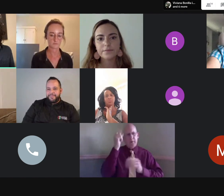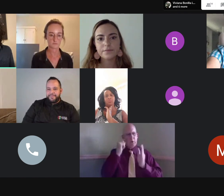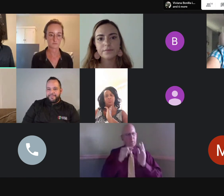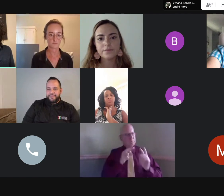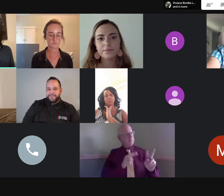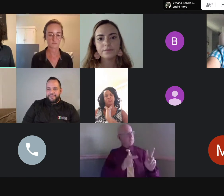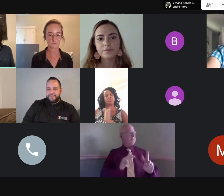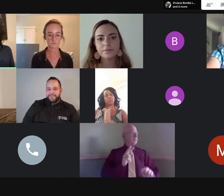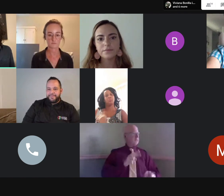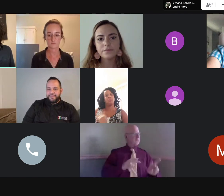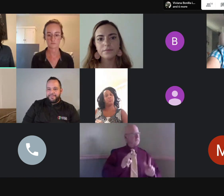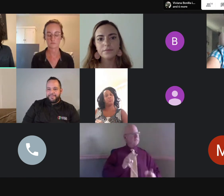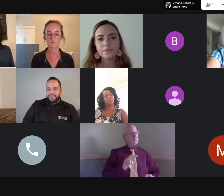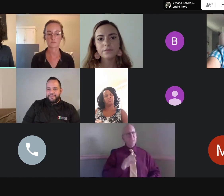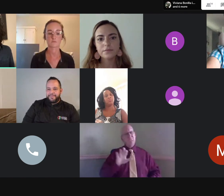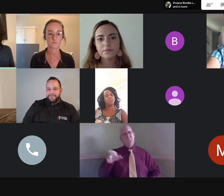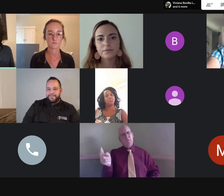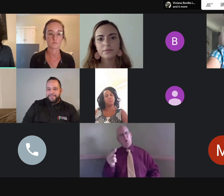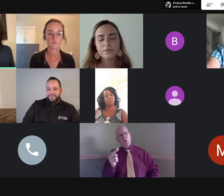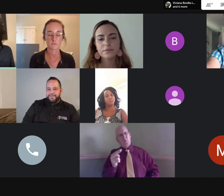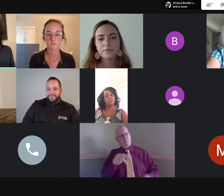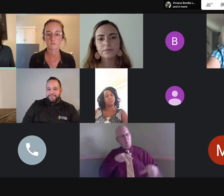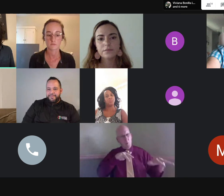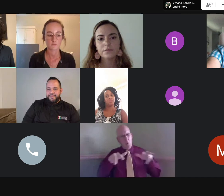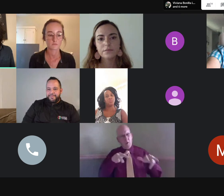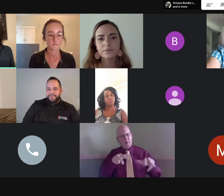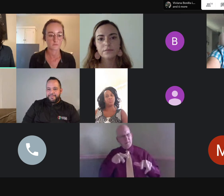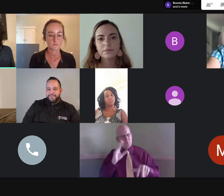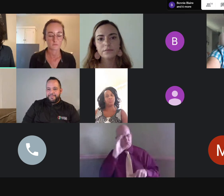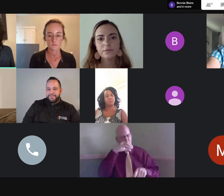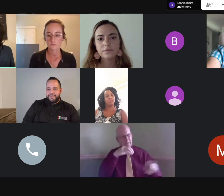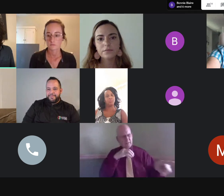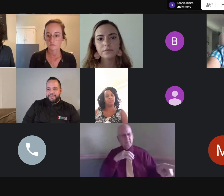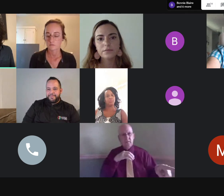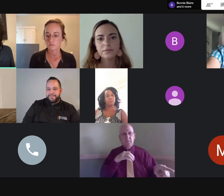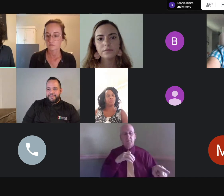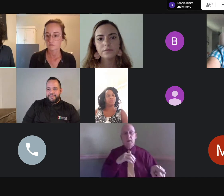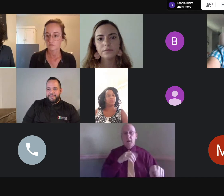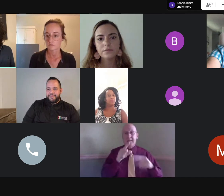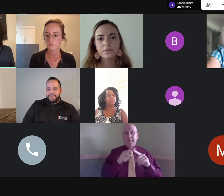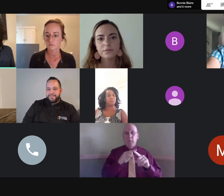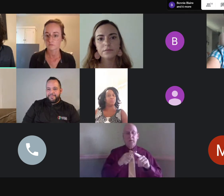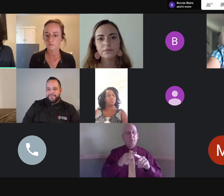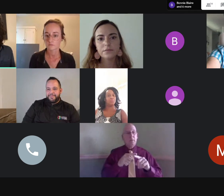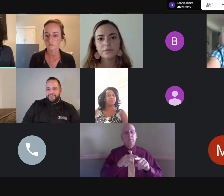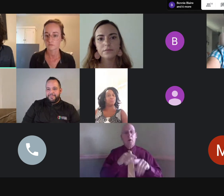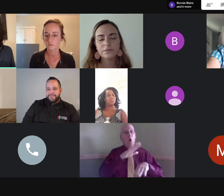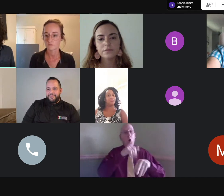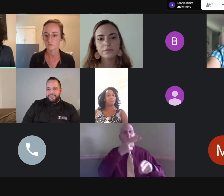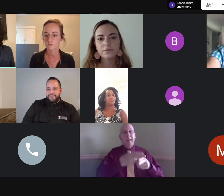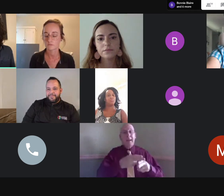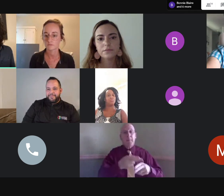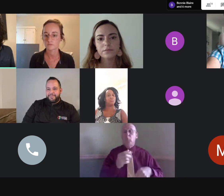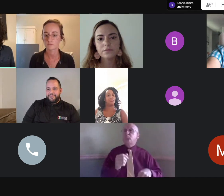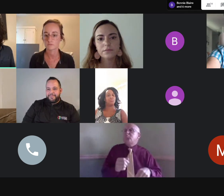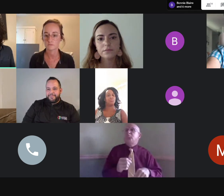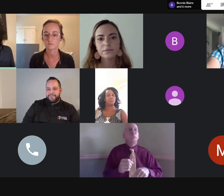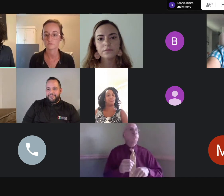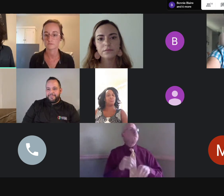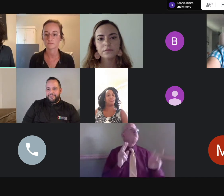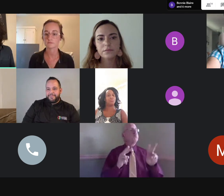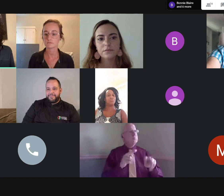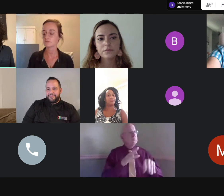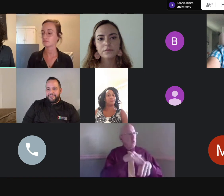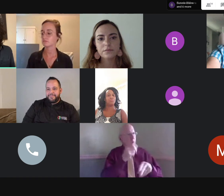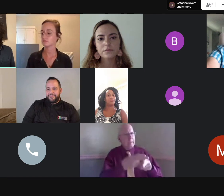that as I started walking, I wouldn't respond to their calls when they would say my name. And so they started